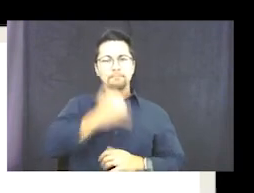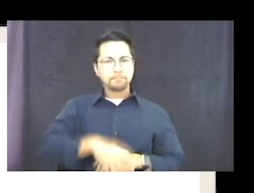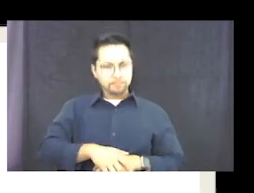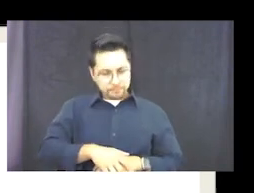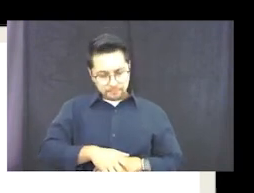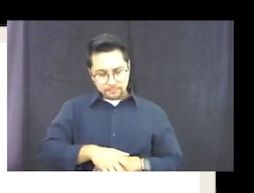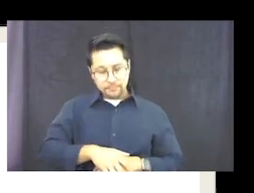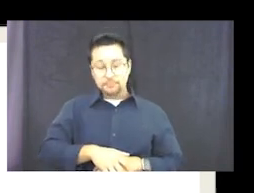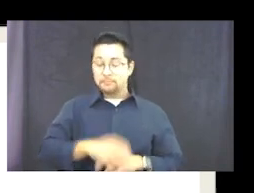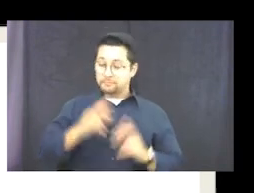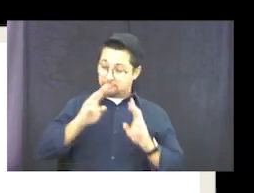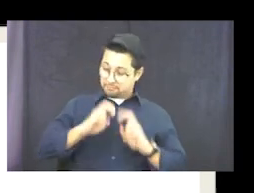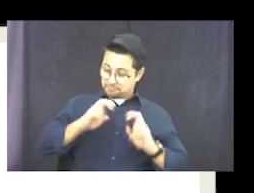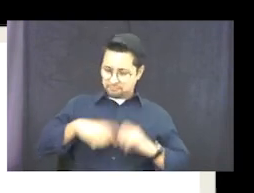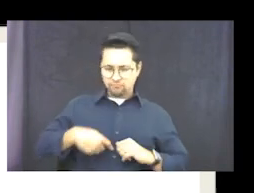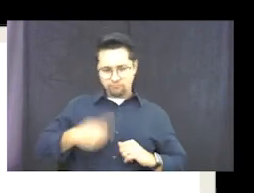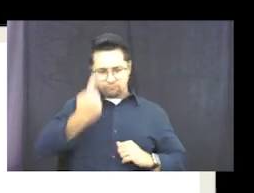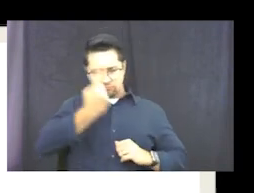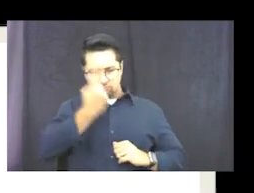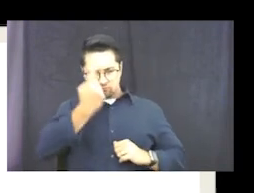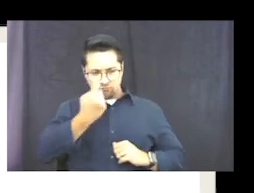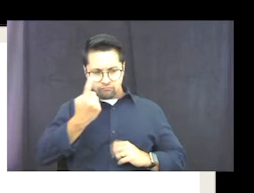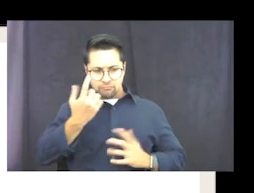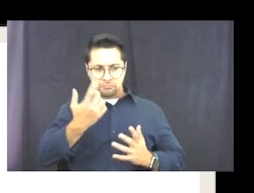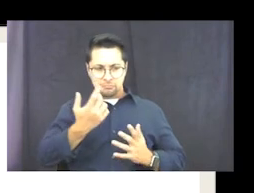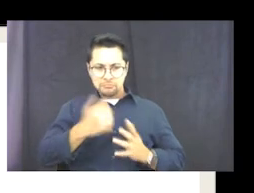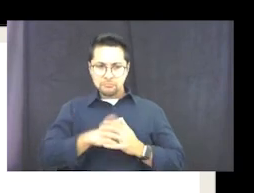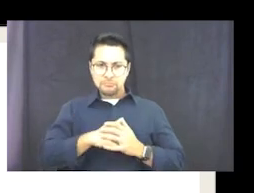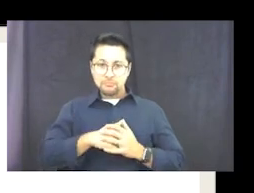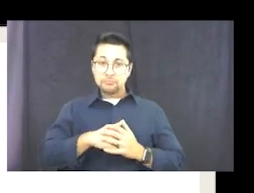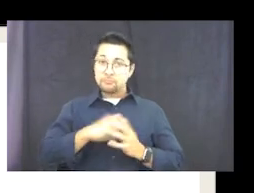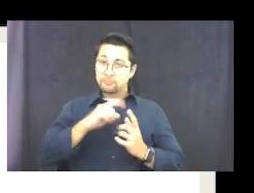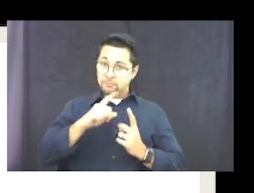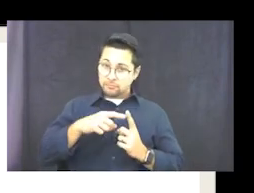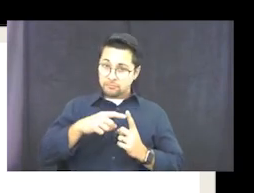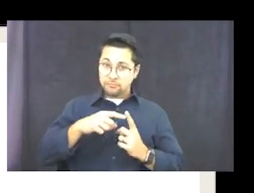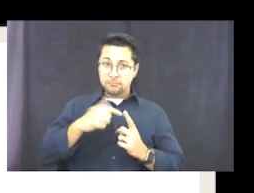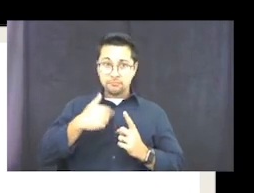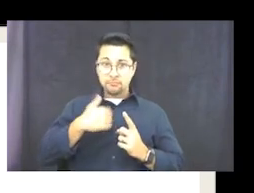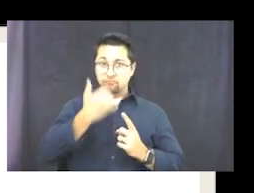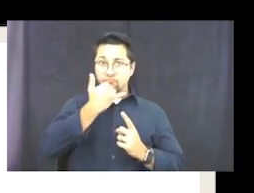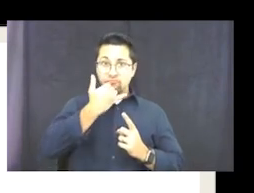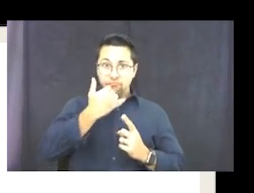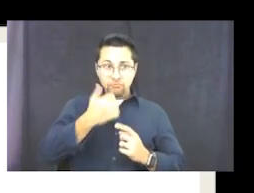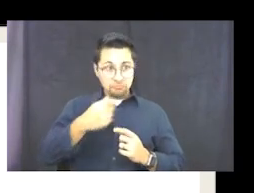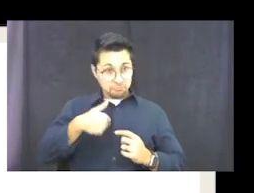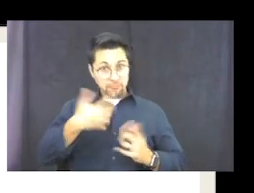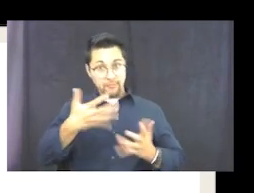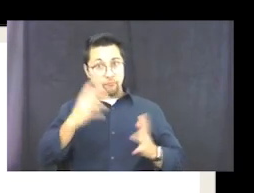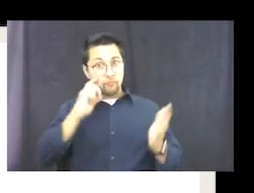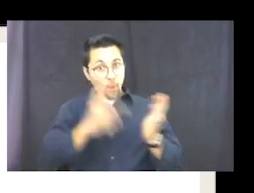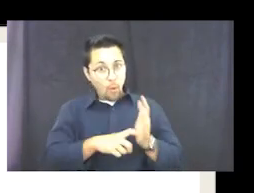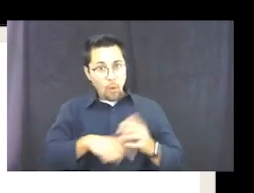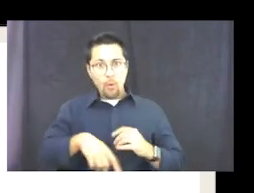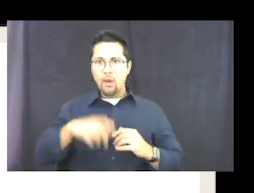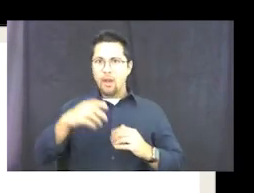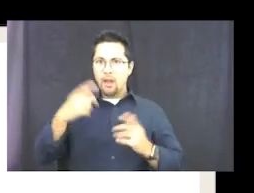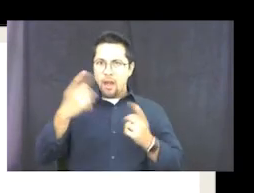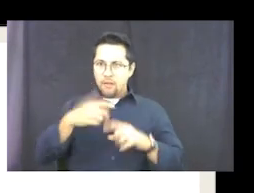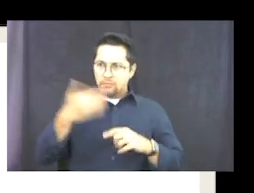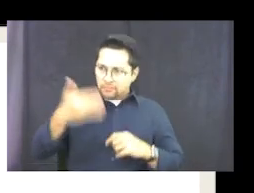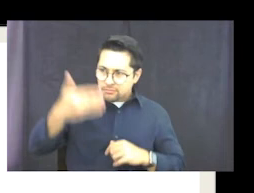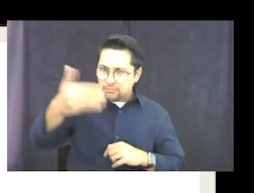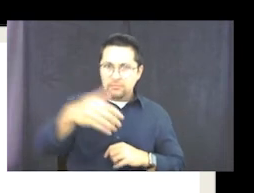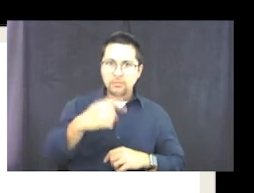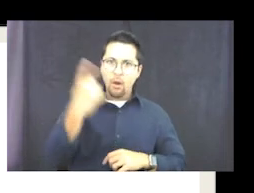would evaluate this by thinking, when I make a mistake, did I notice? Do I do this always,